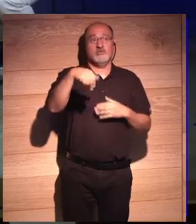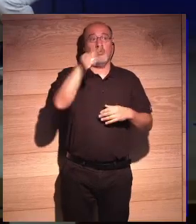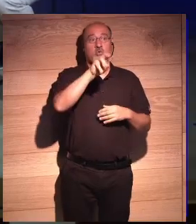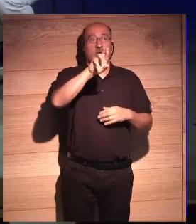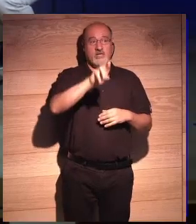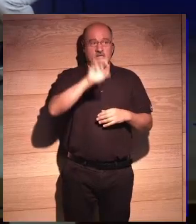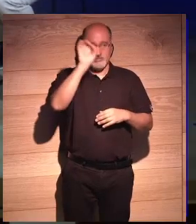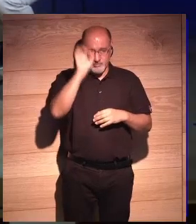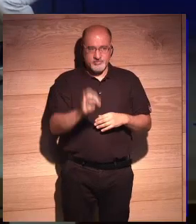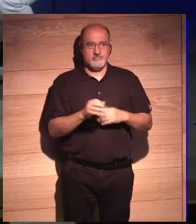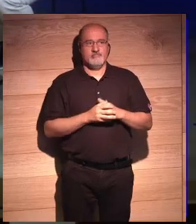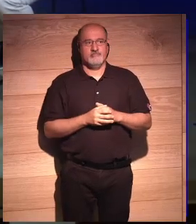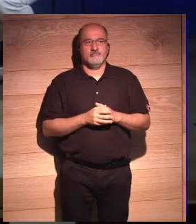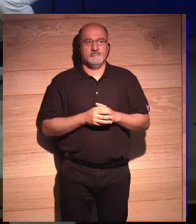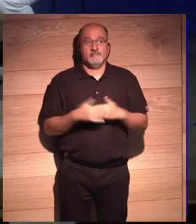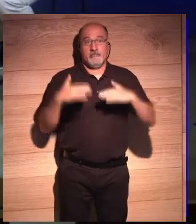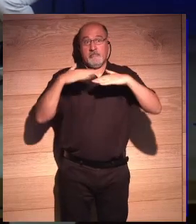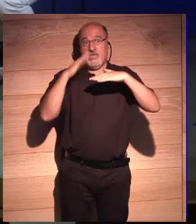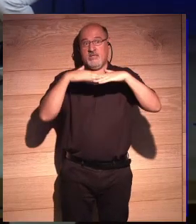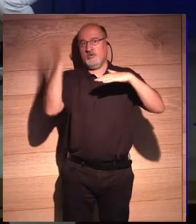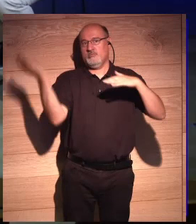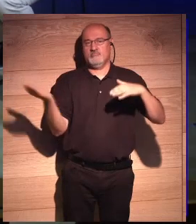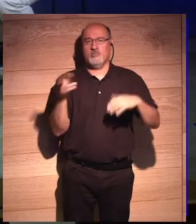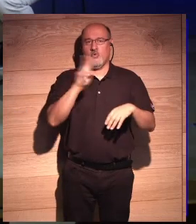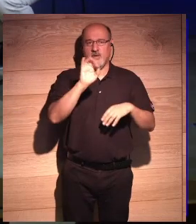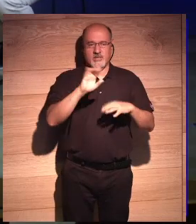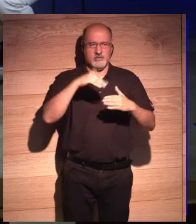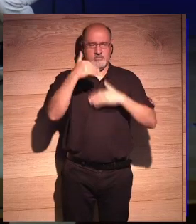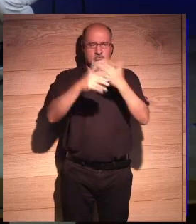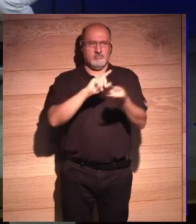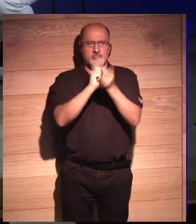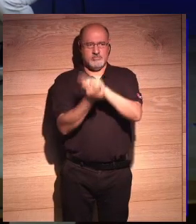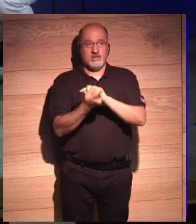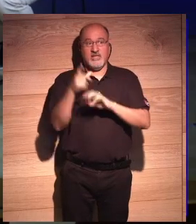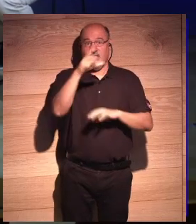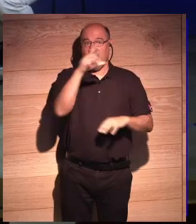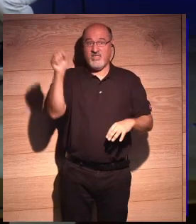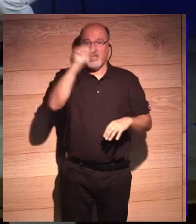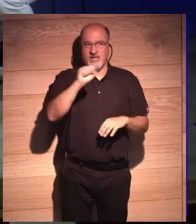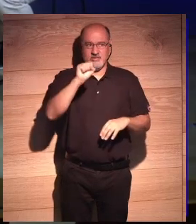maybe VR can be in 50 years time. So this is what I can say. Yes,